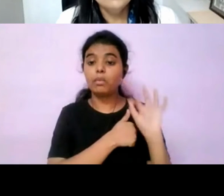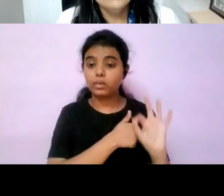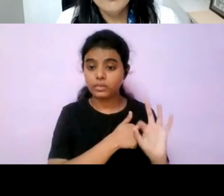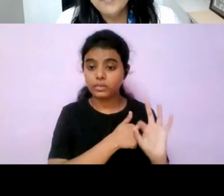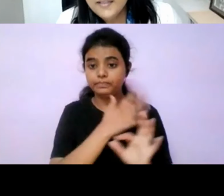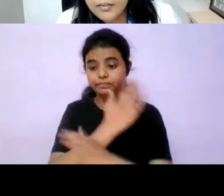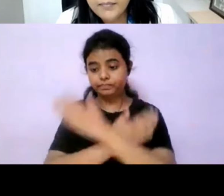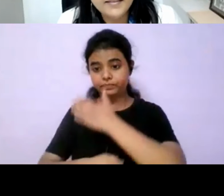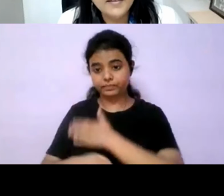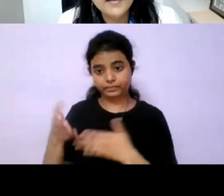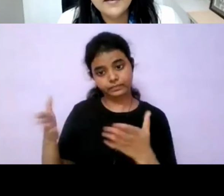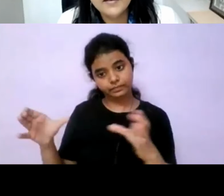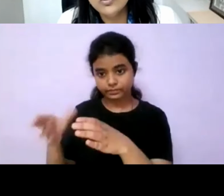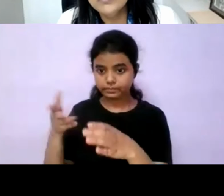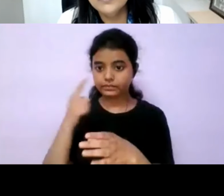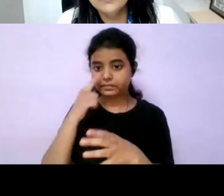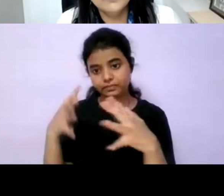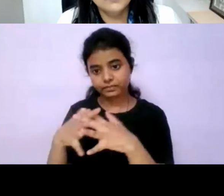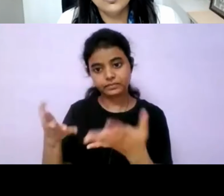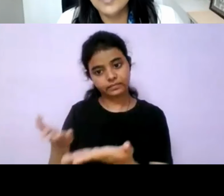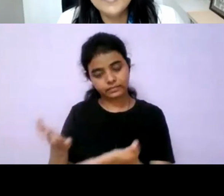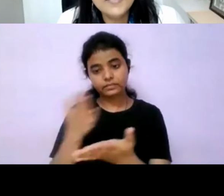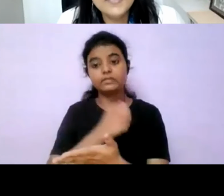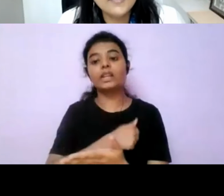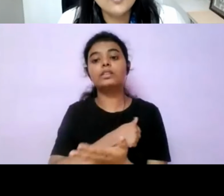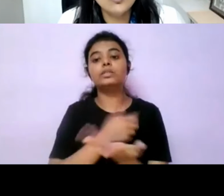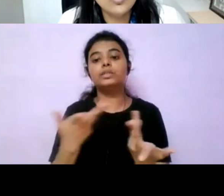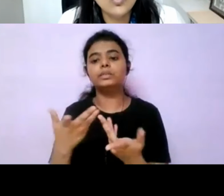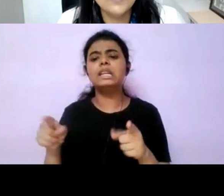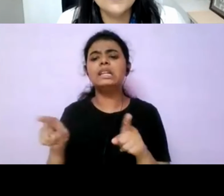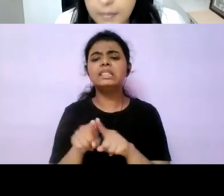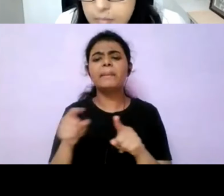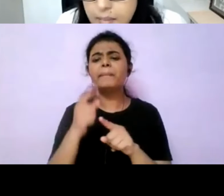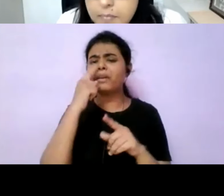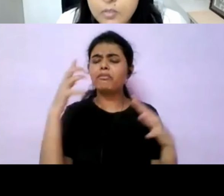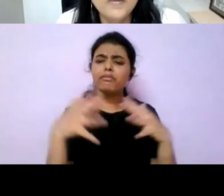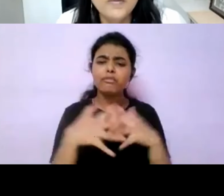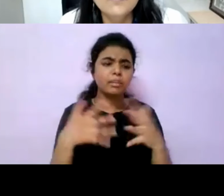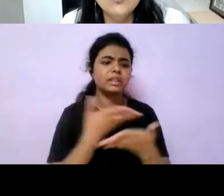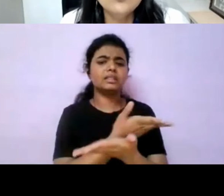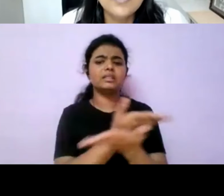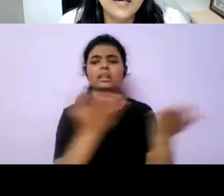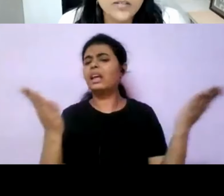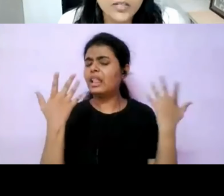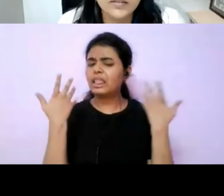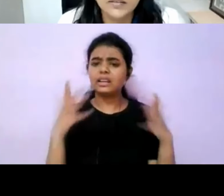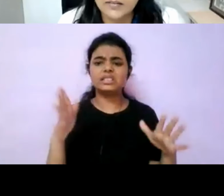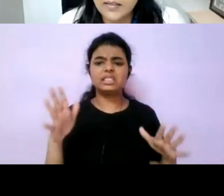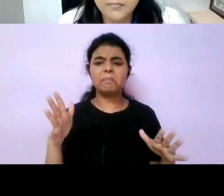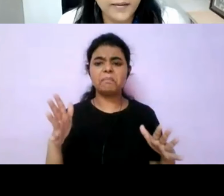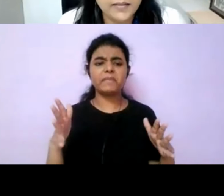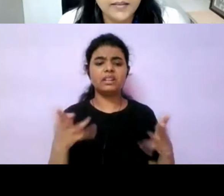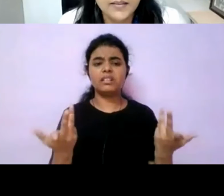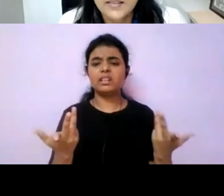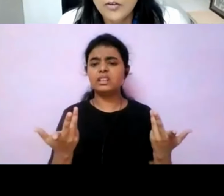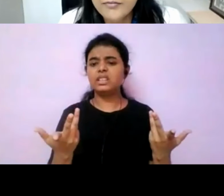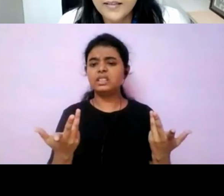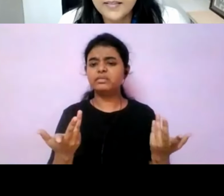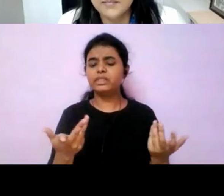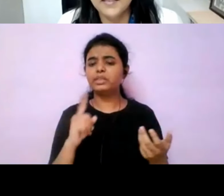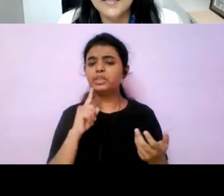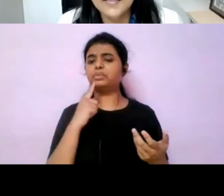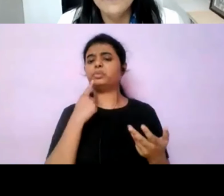then for many women in India, society's attitude towards them seems to be the most harsh aspect